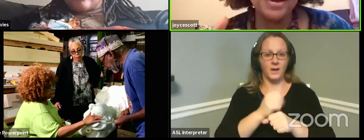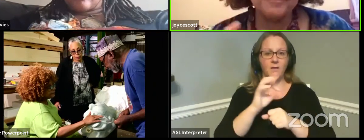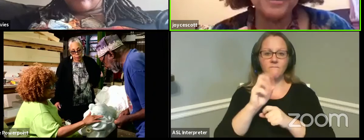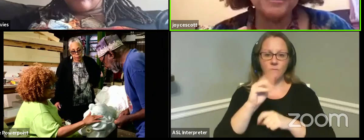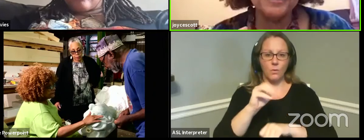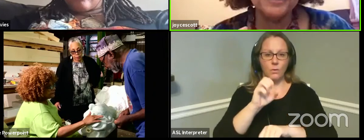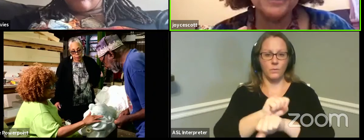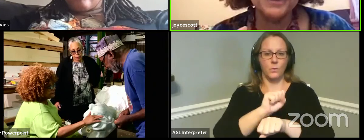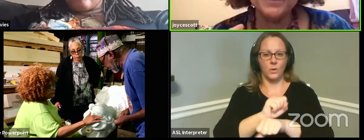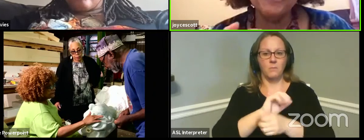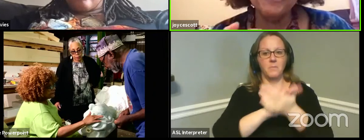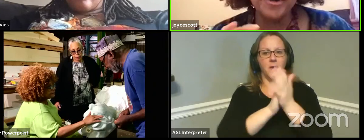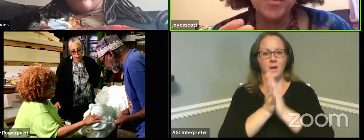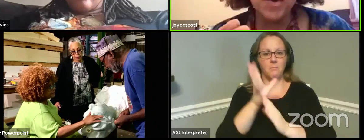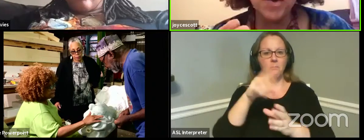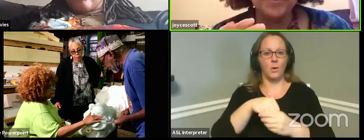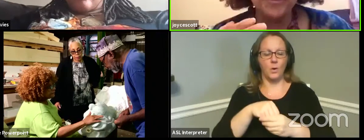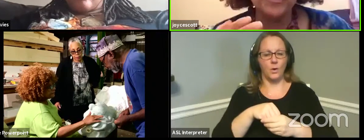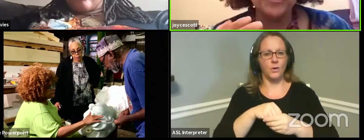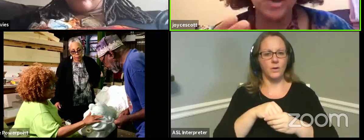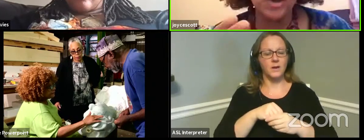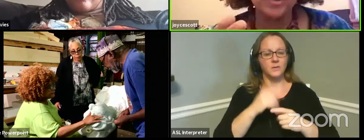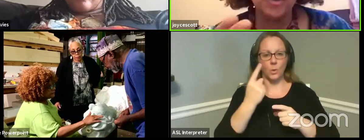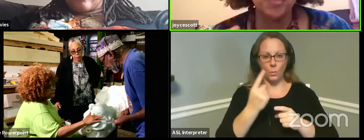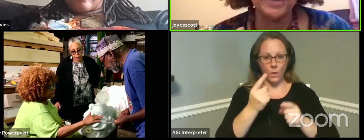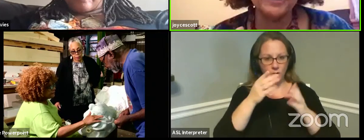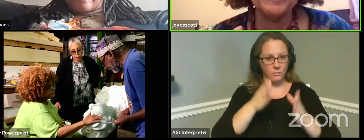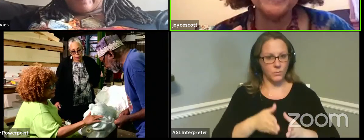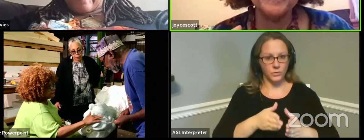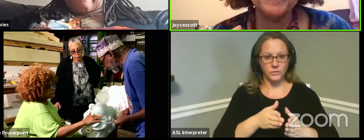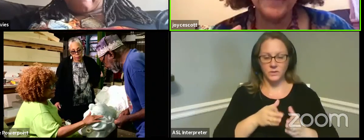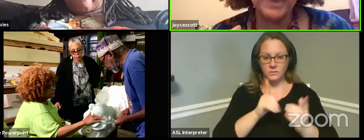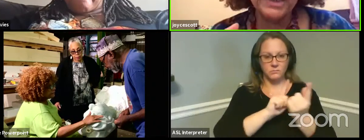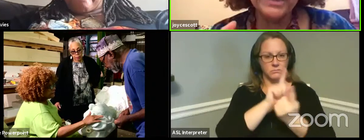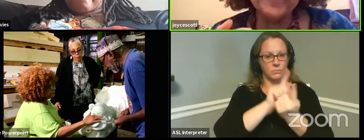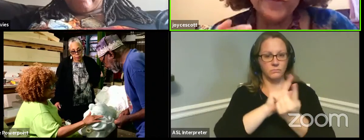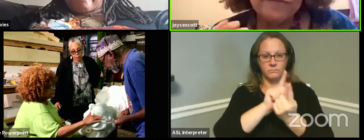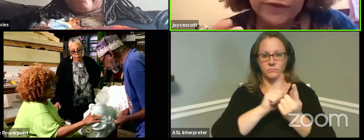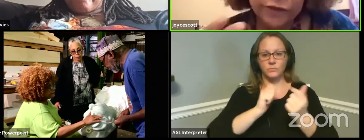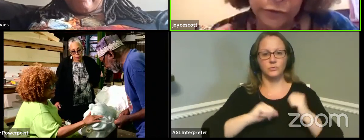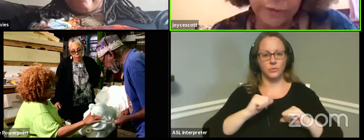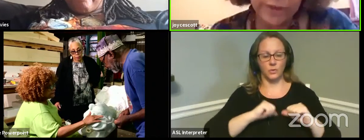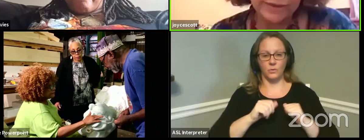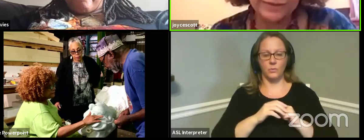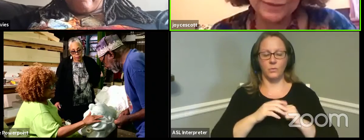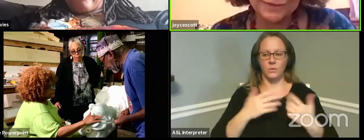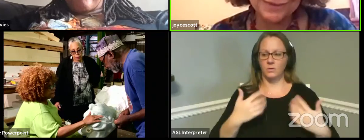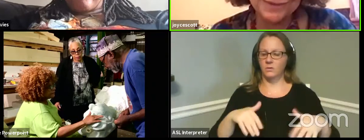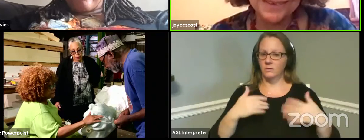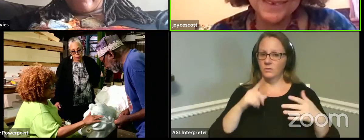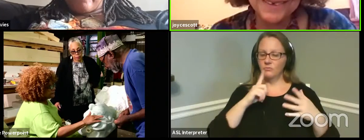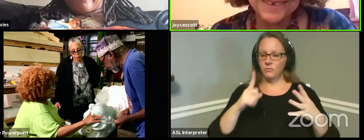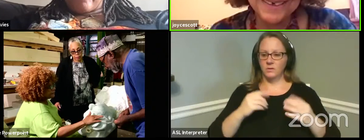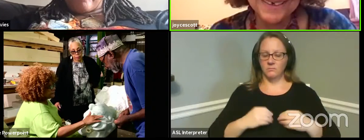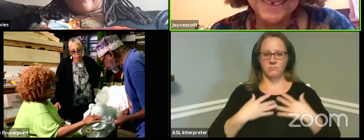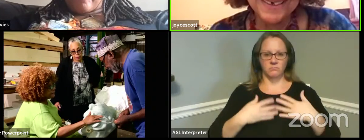become part of it. It's very one person, one-on-one. It's revelatory.